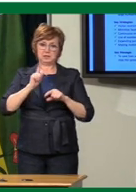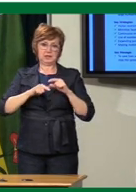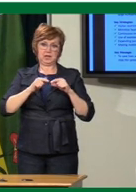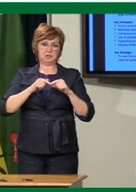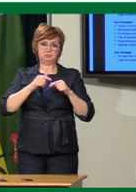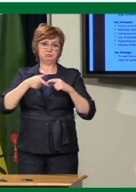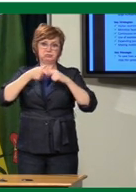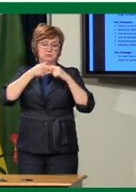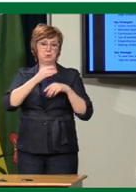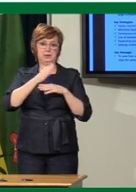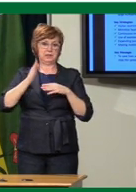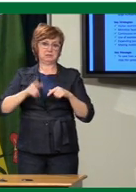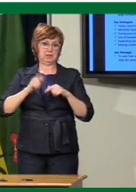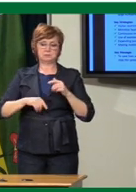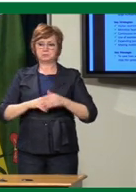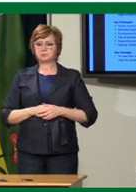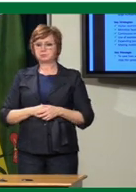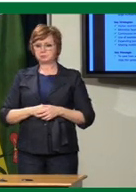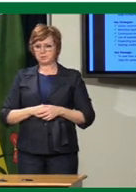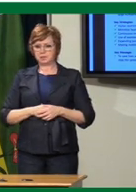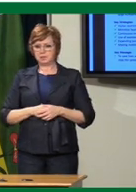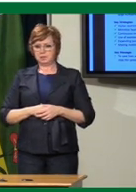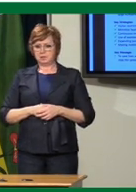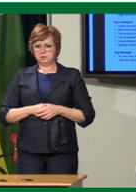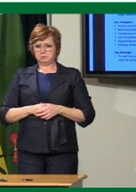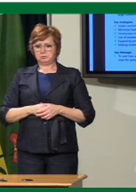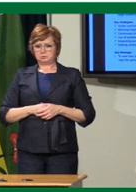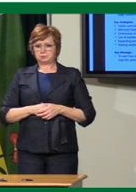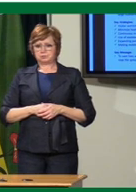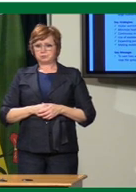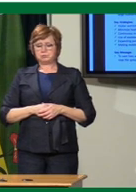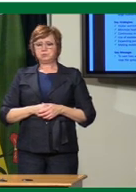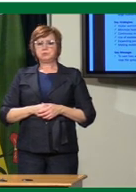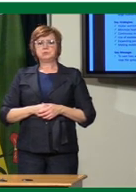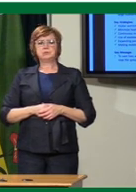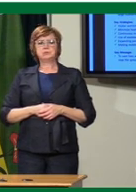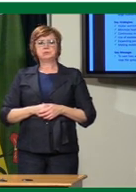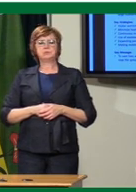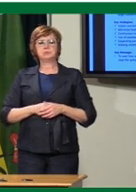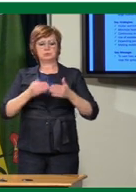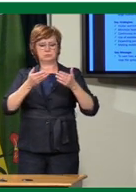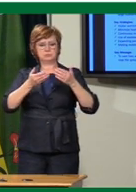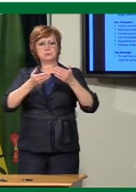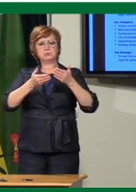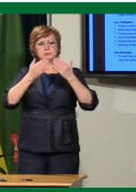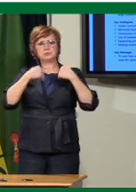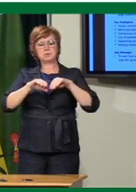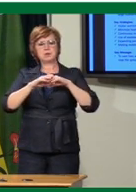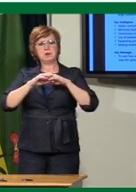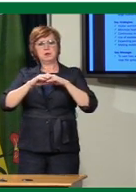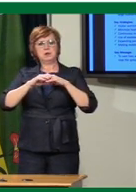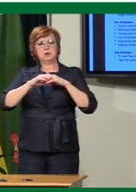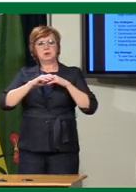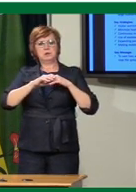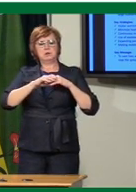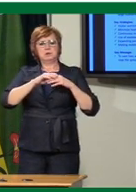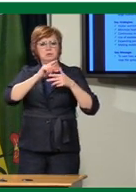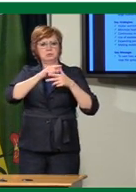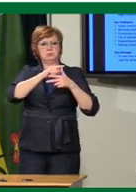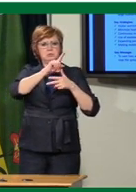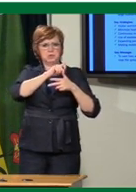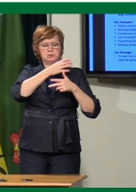The third plank that I want to speak to today in our offensive strategy is protecting our vulnerable populations. In the moment